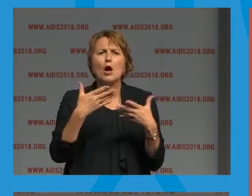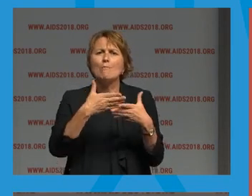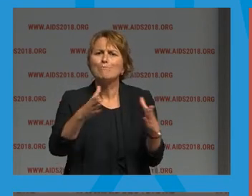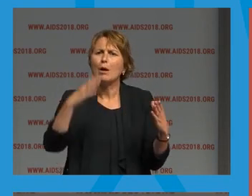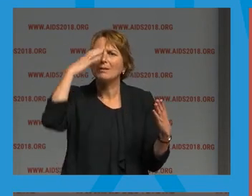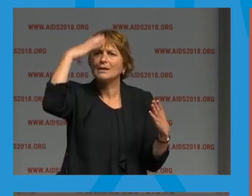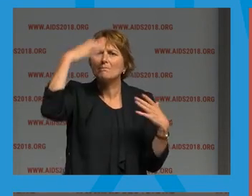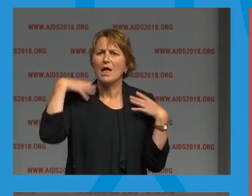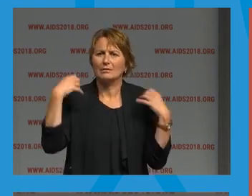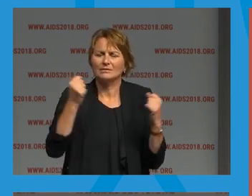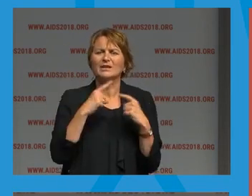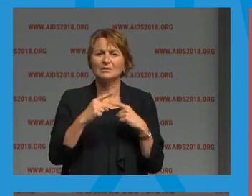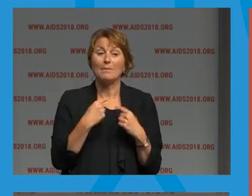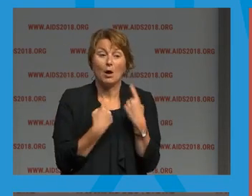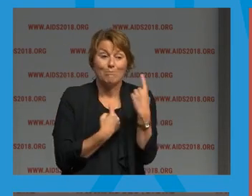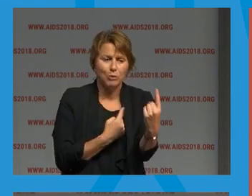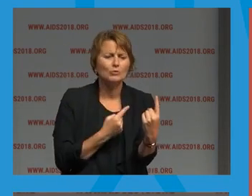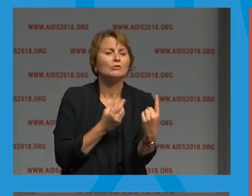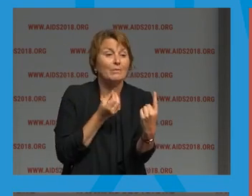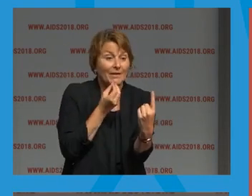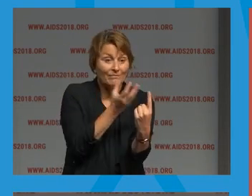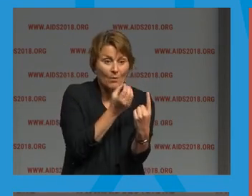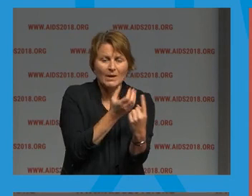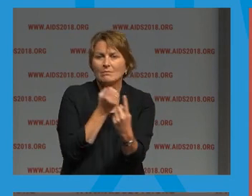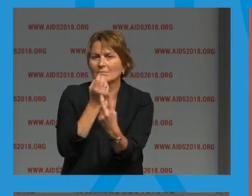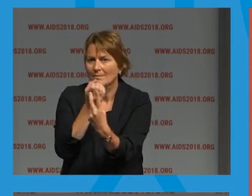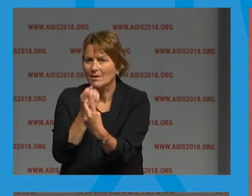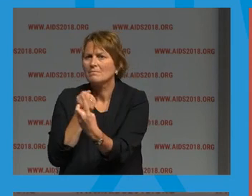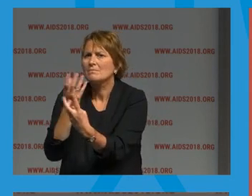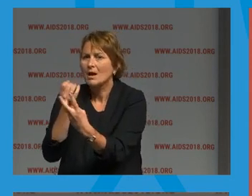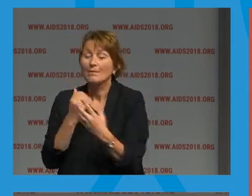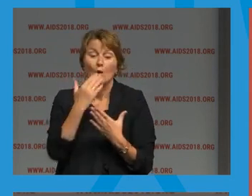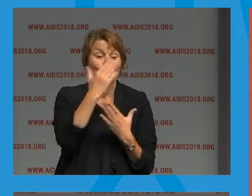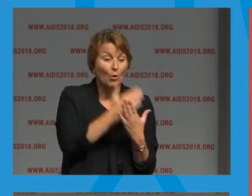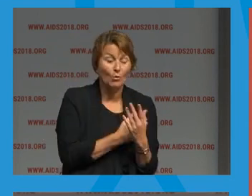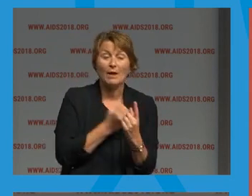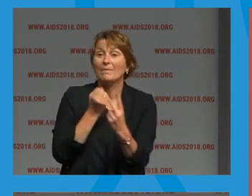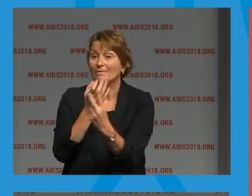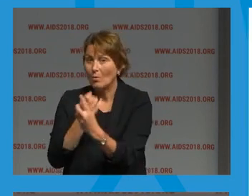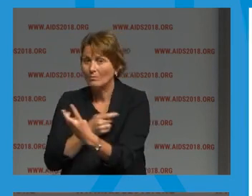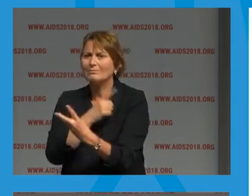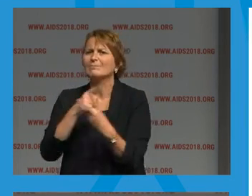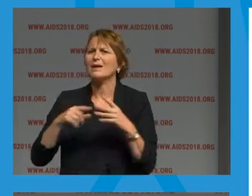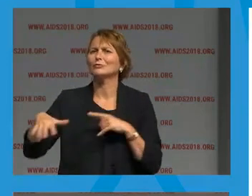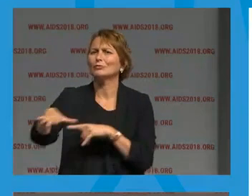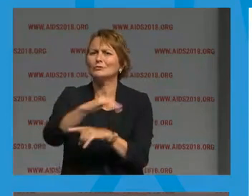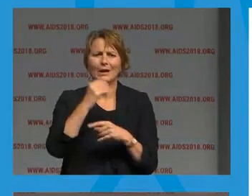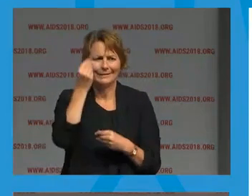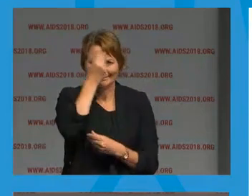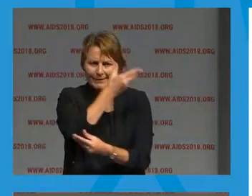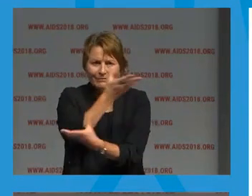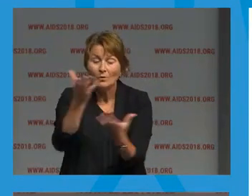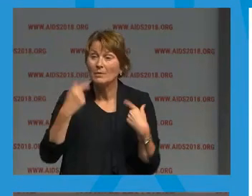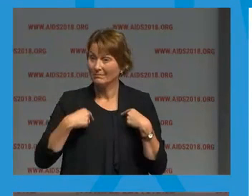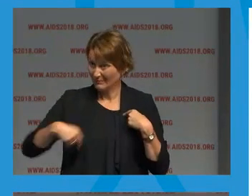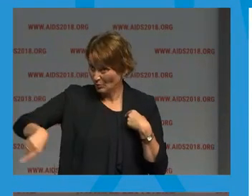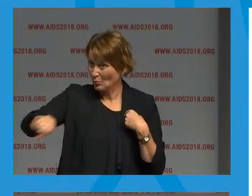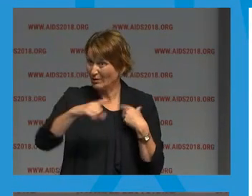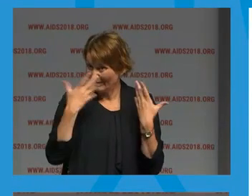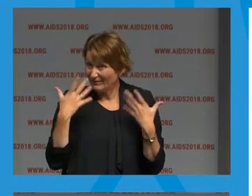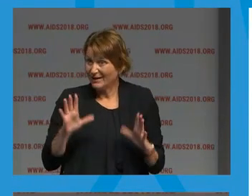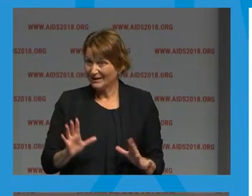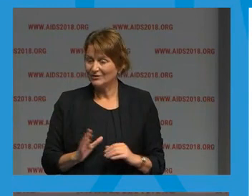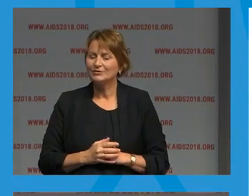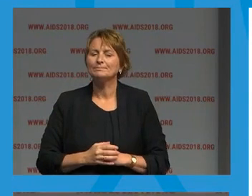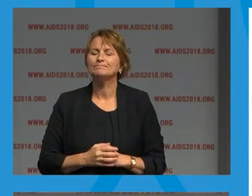must work at the personal, program, and societal levels. And we need to ask ourselves, are we? When we turn to West